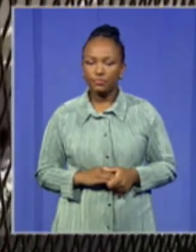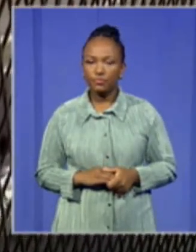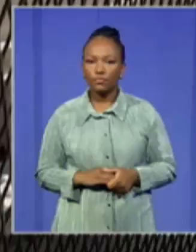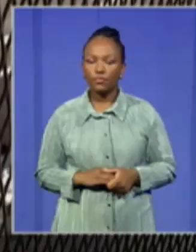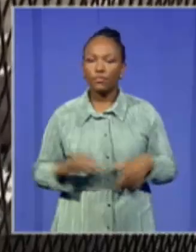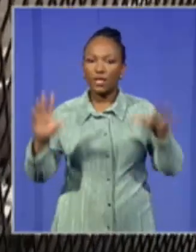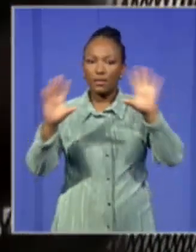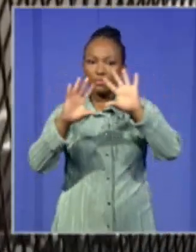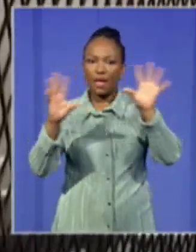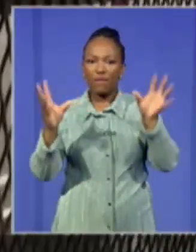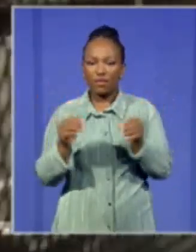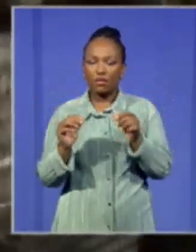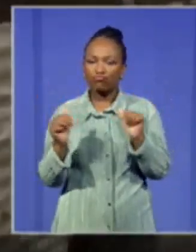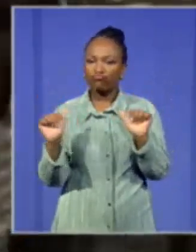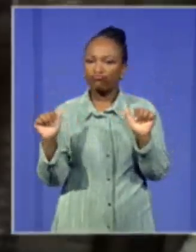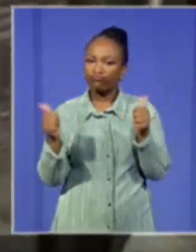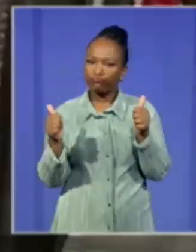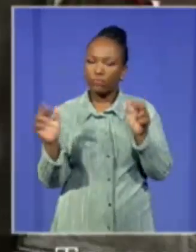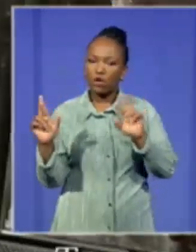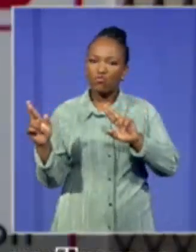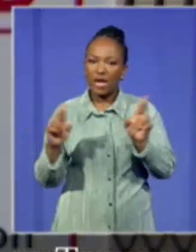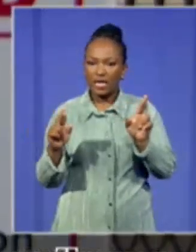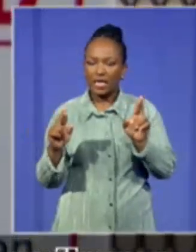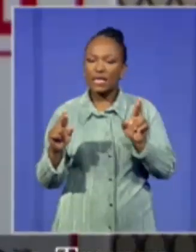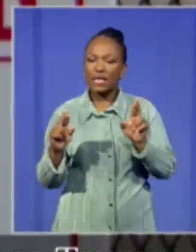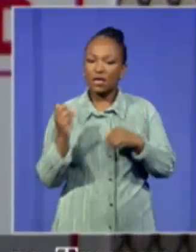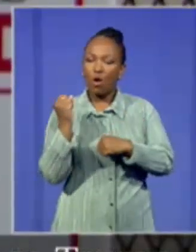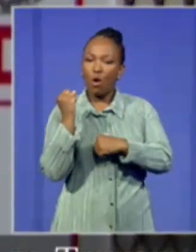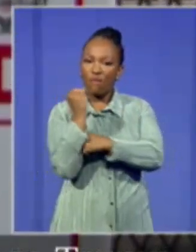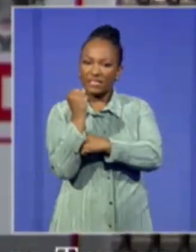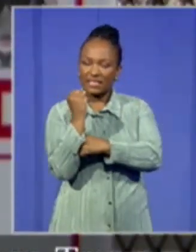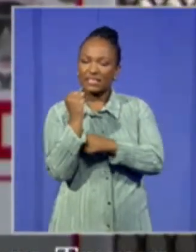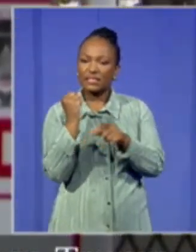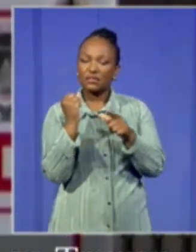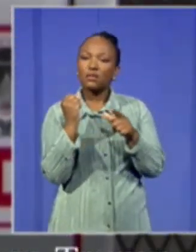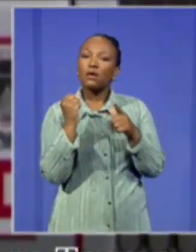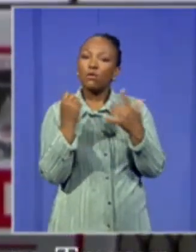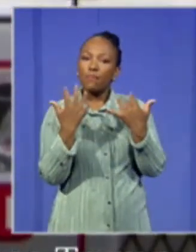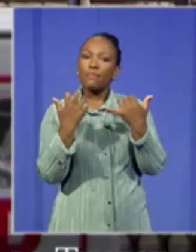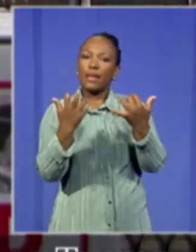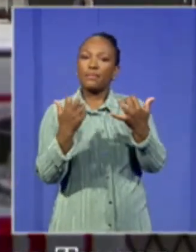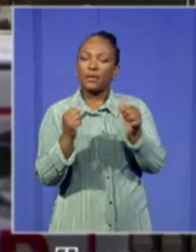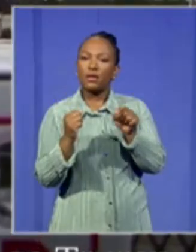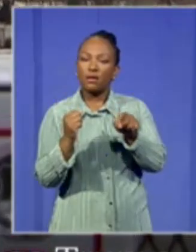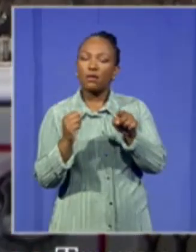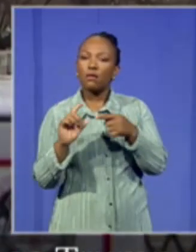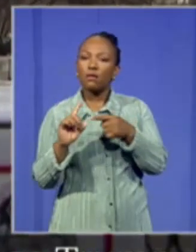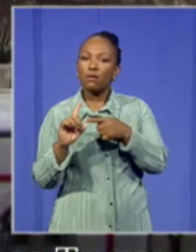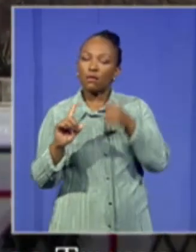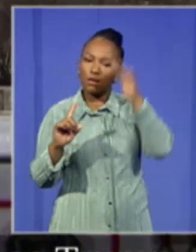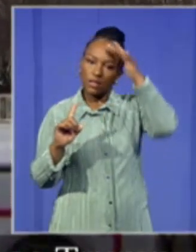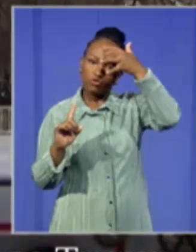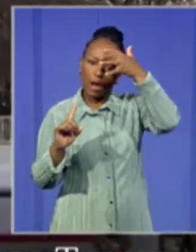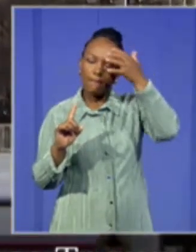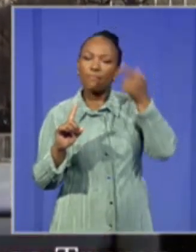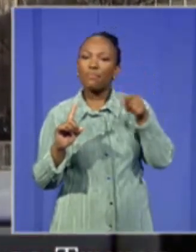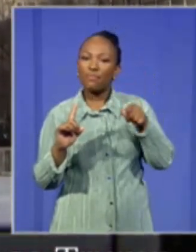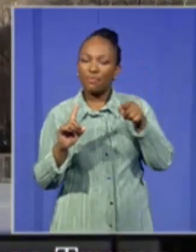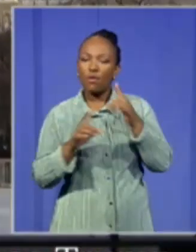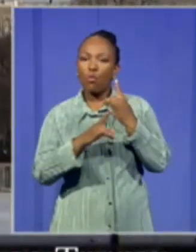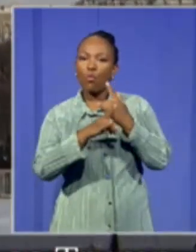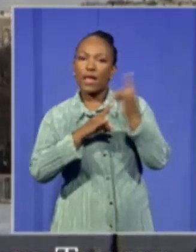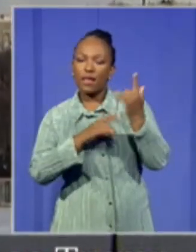Tsotlhe di apere tshiamo kwa mošate wa naga malebana le go boa ga Donald Trump morago ga go fenya ditlhopho tsa ngwanatsele o fetileng.